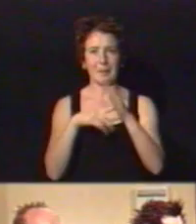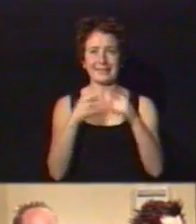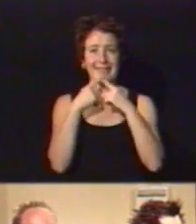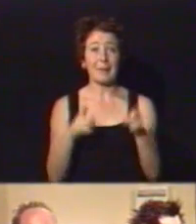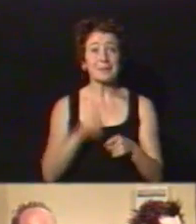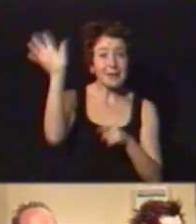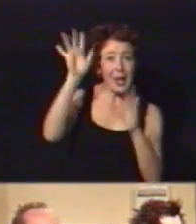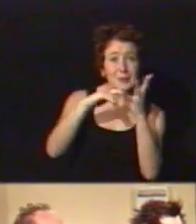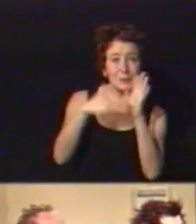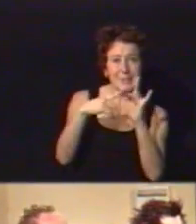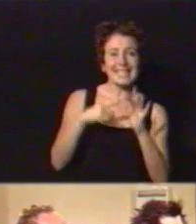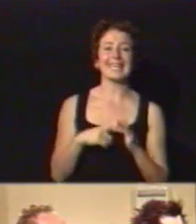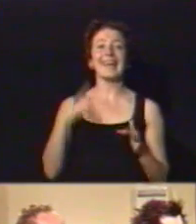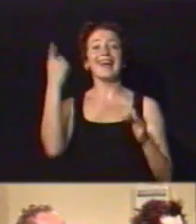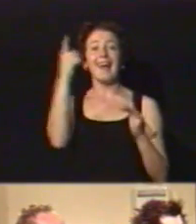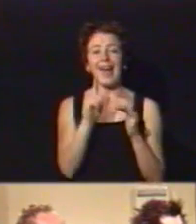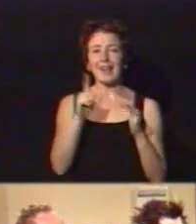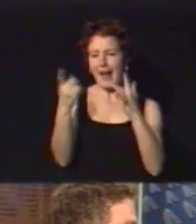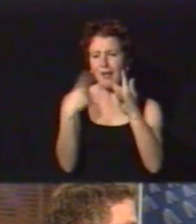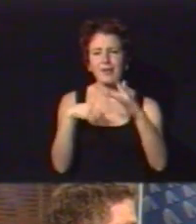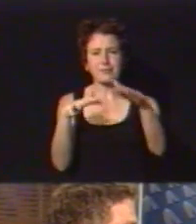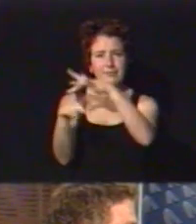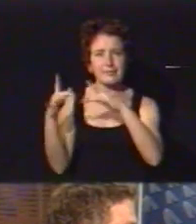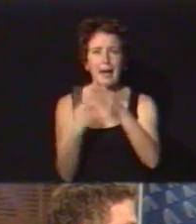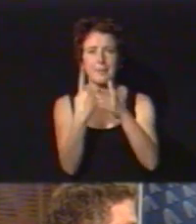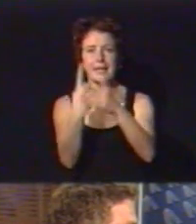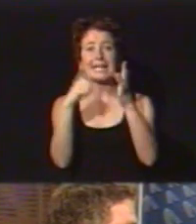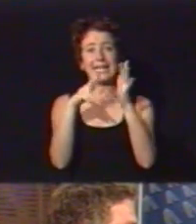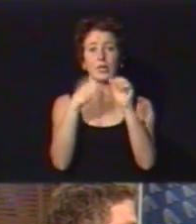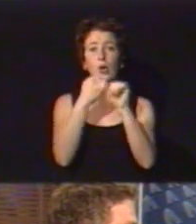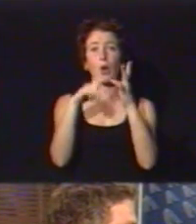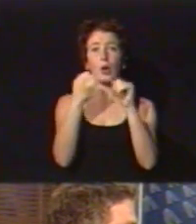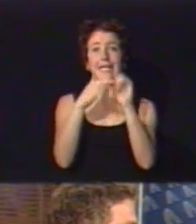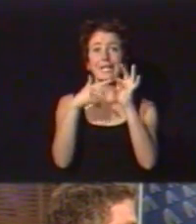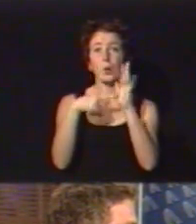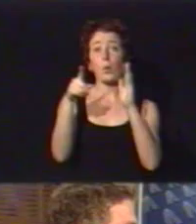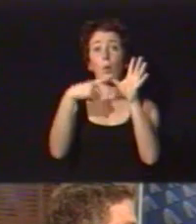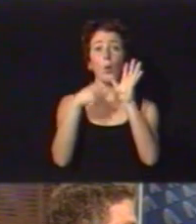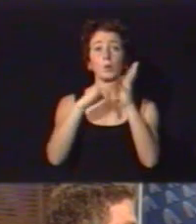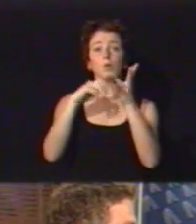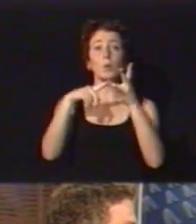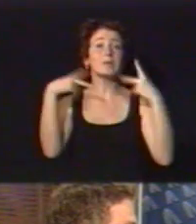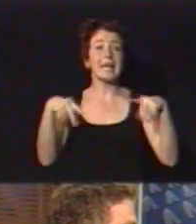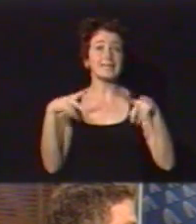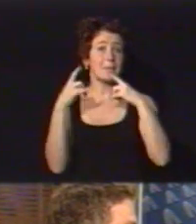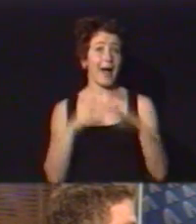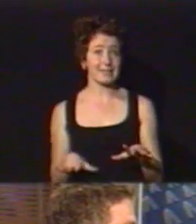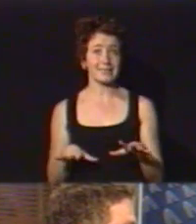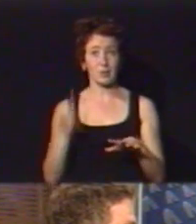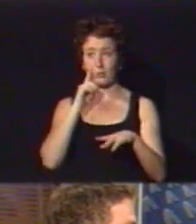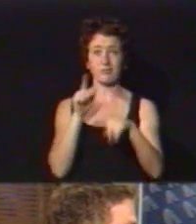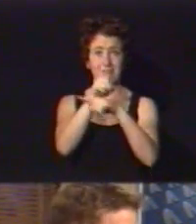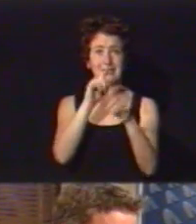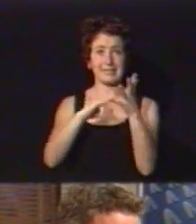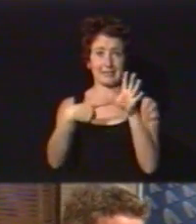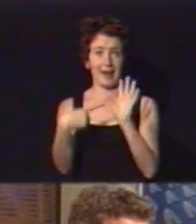Susie. And watch out for Also's Incognito coming up on Saturday the 20th. The Also Dance Party, support them because they do good things for the community. So there's all